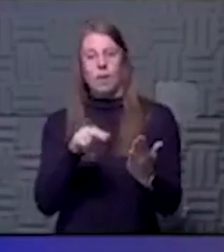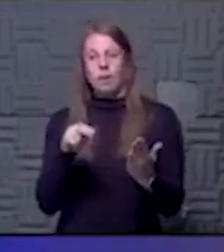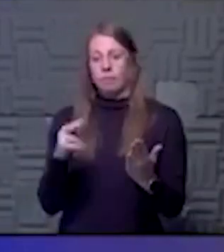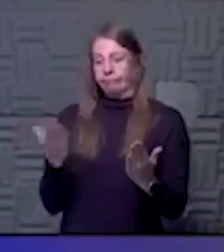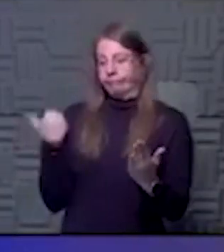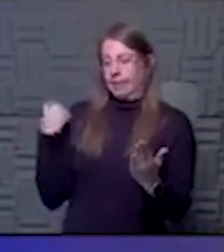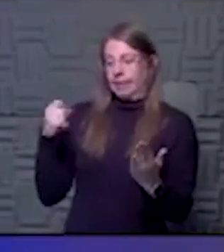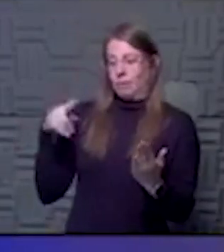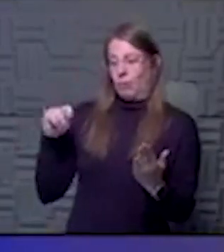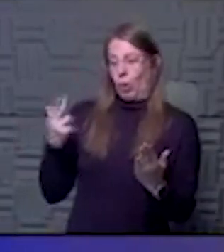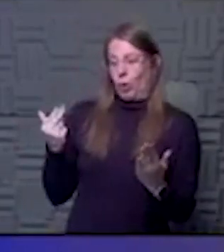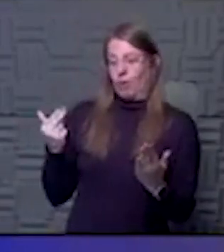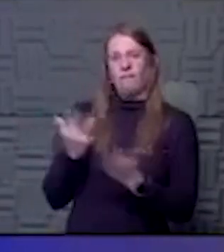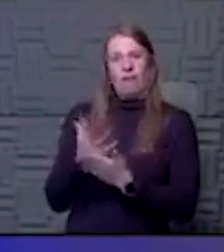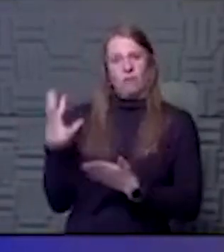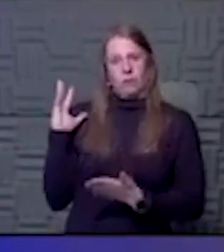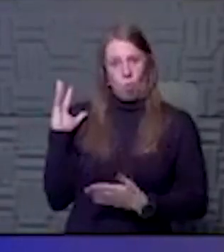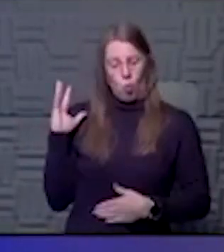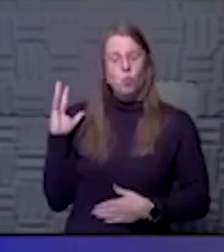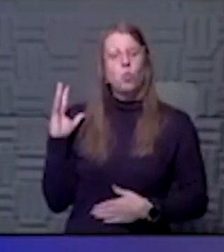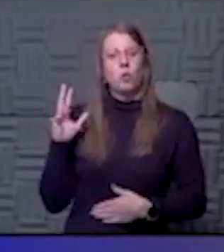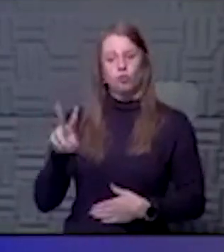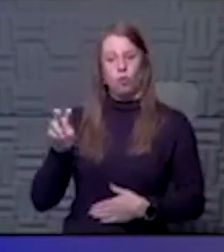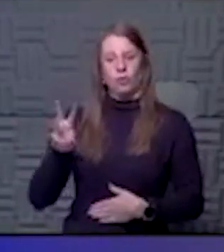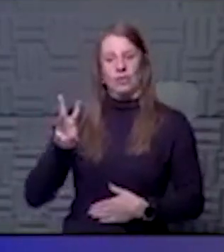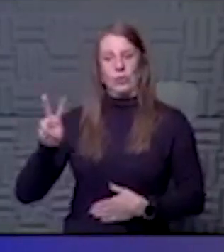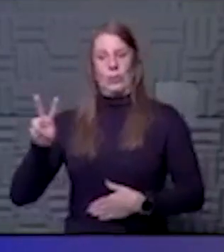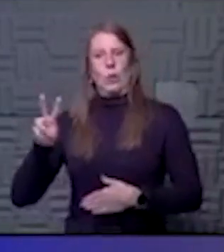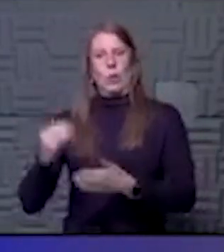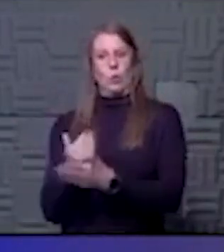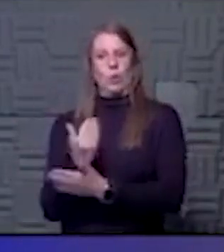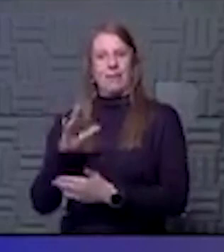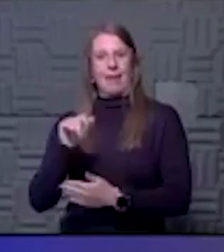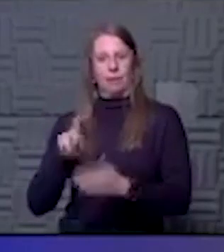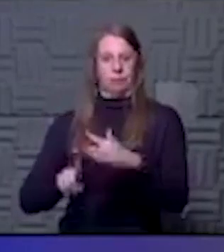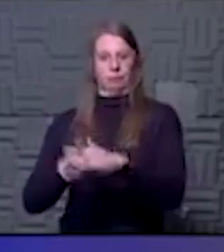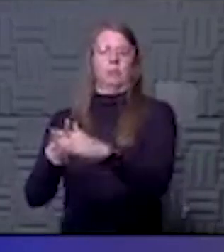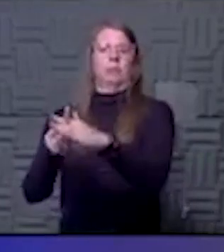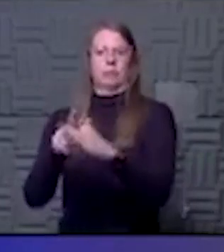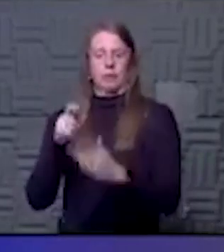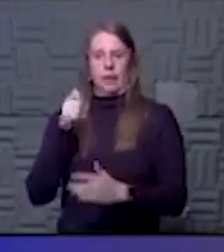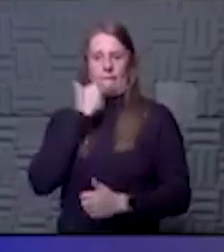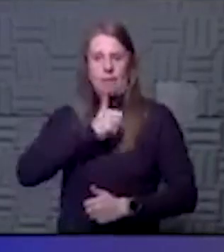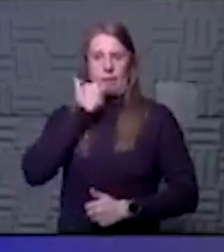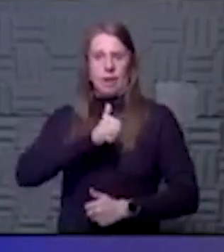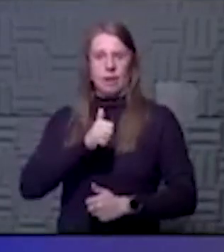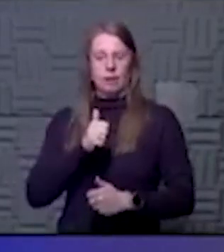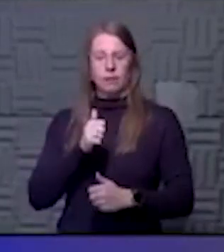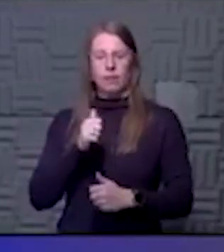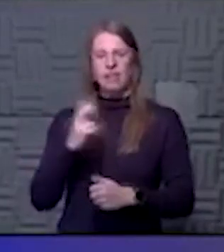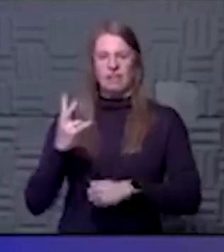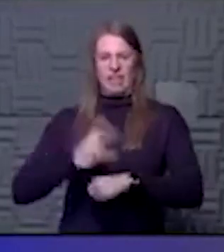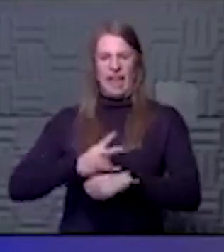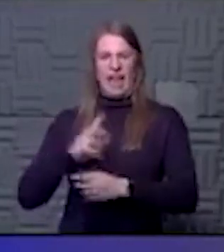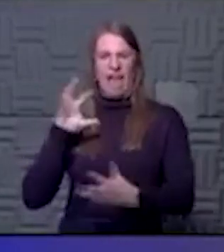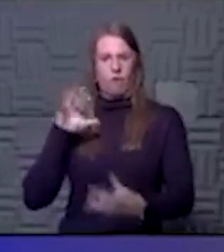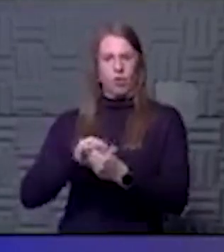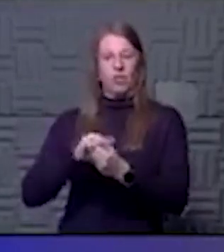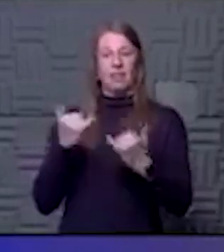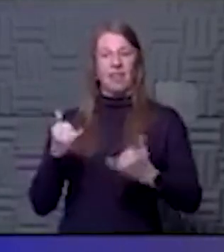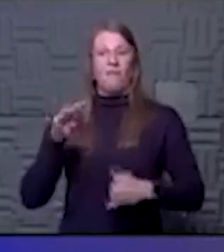13, about 5 weeks ago, we had 262 new cases per day. Again, the rolling 7-day average. Today we're up in